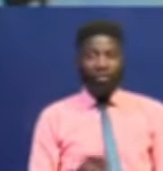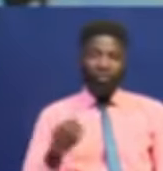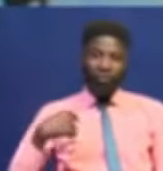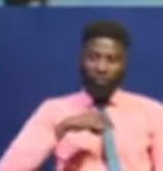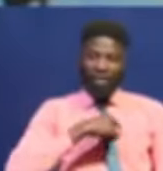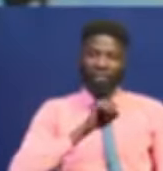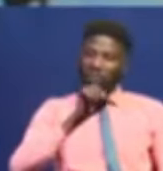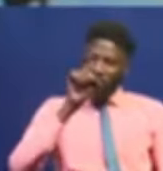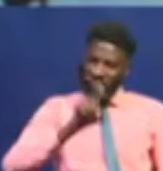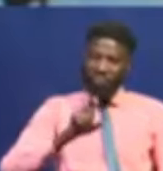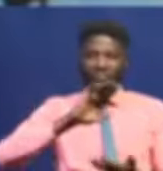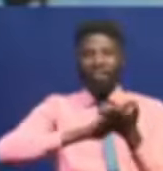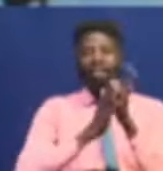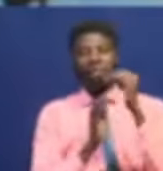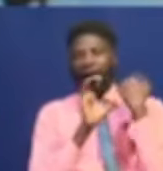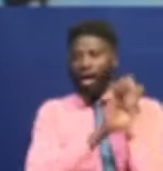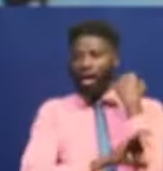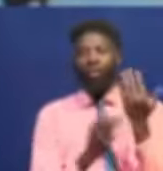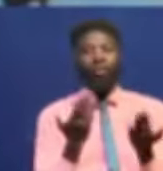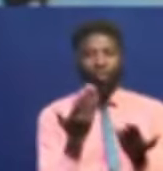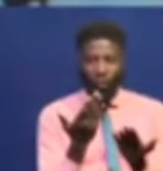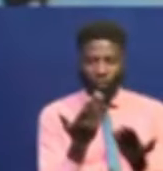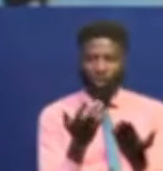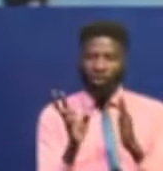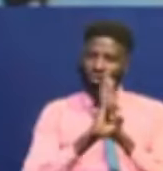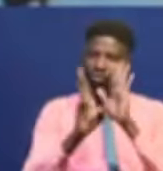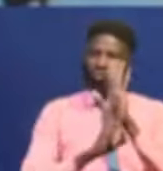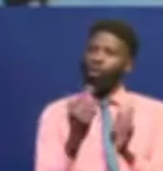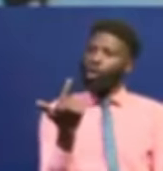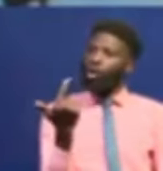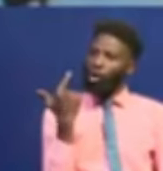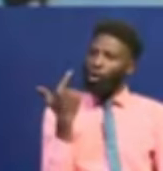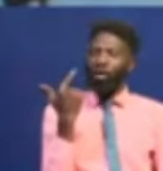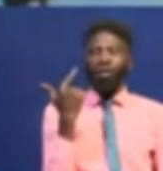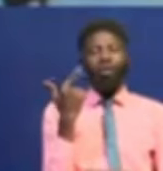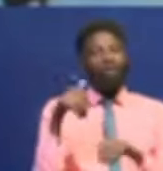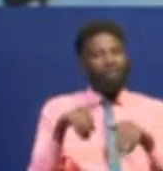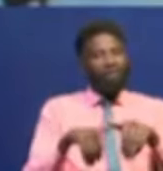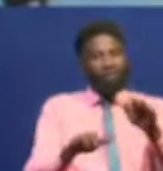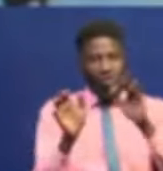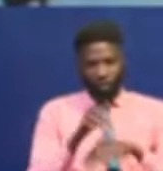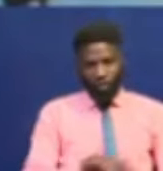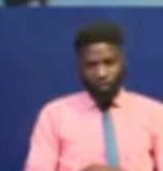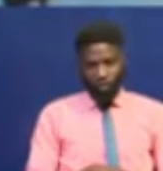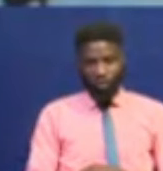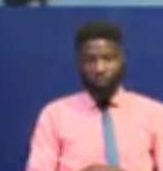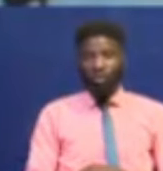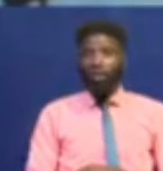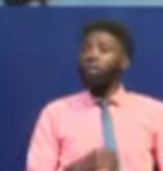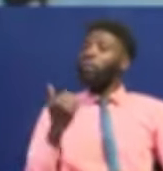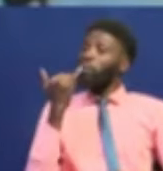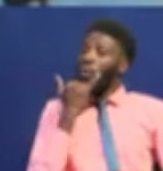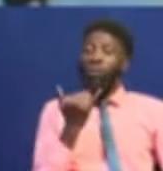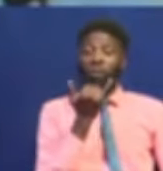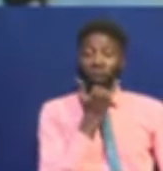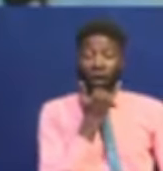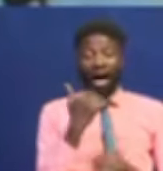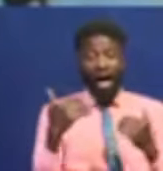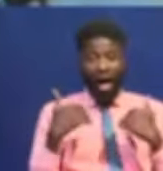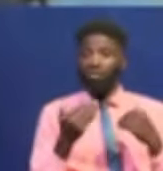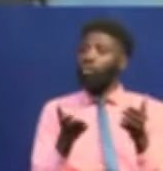to be a country of the rule of law. Impunity cuts both ways.